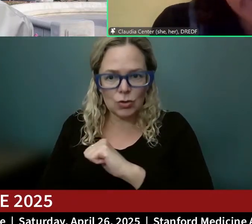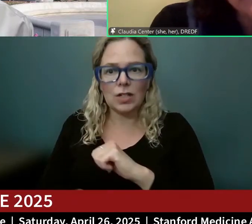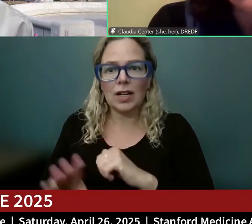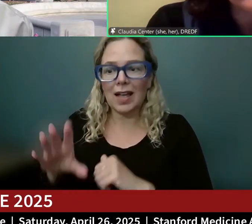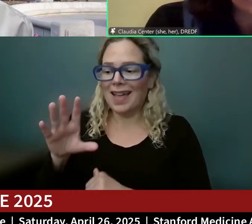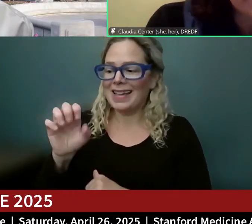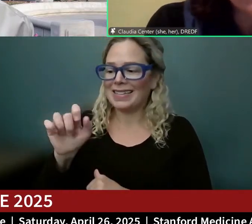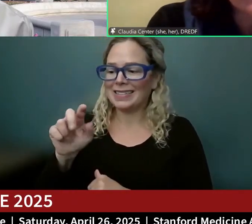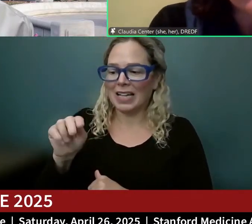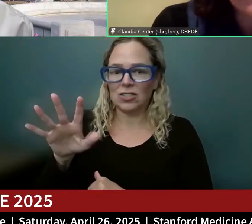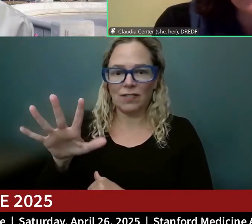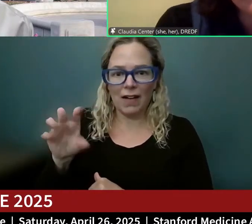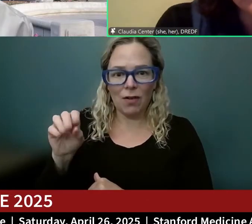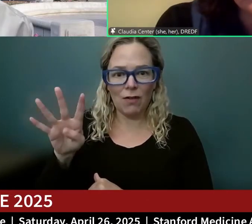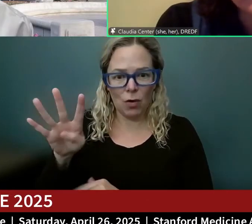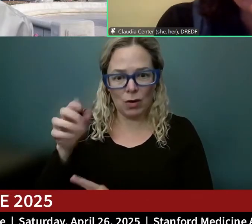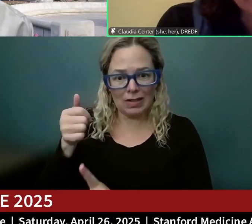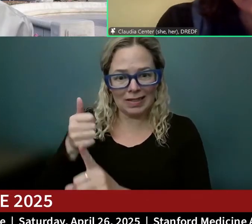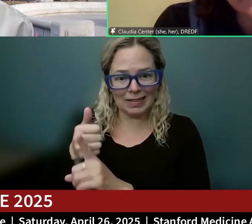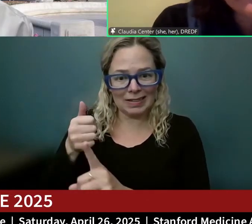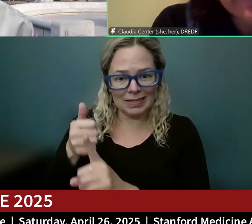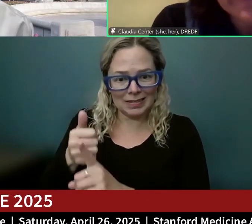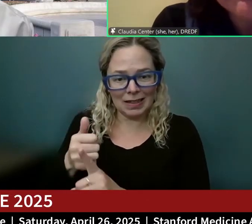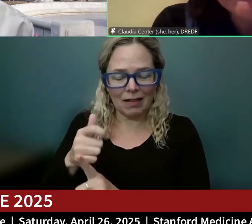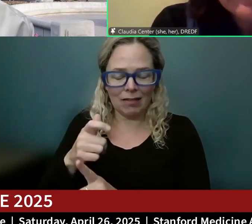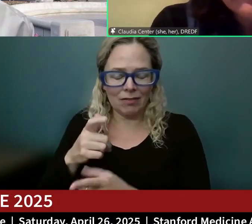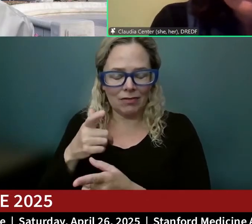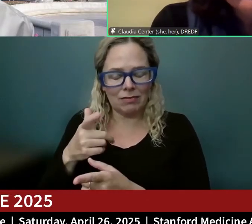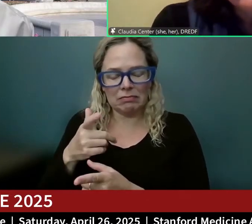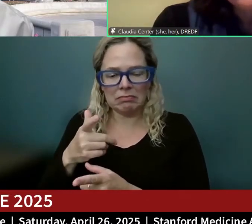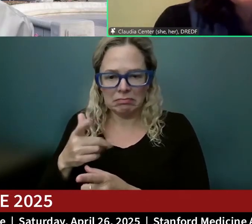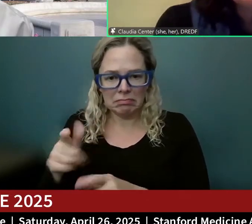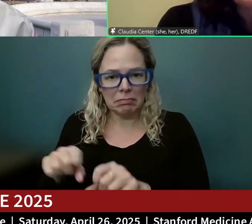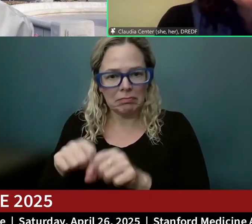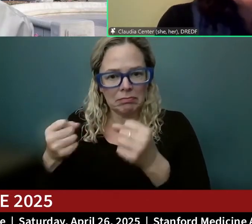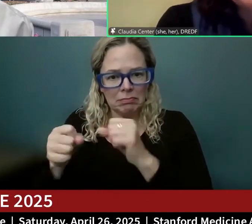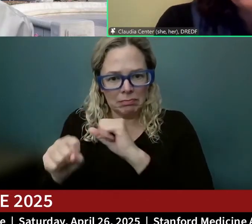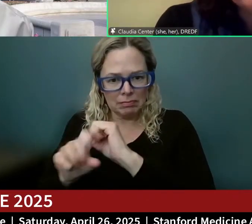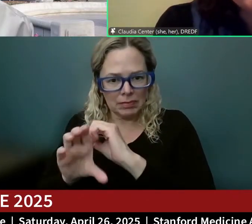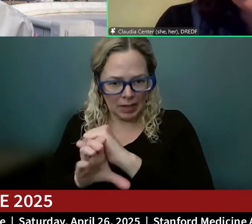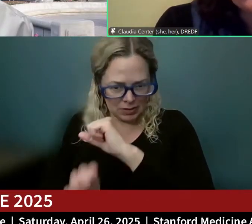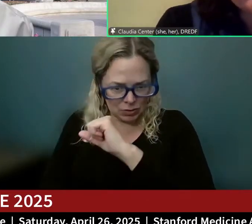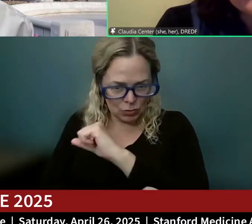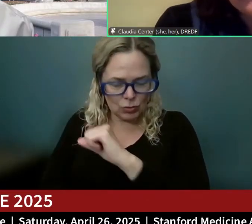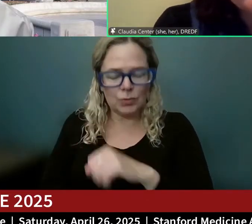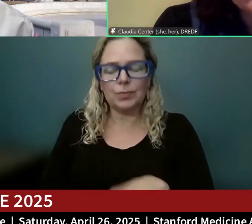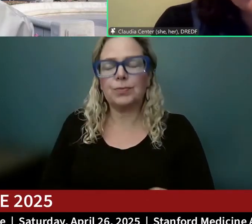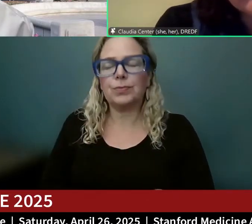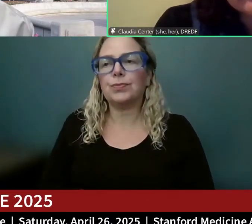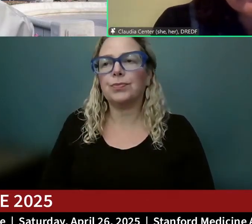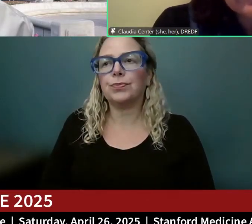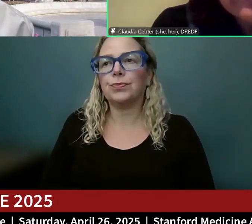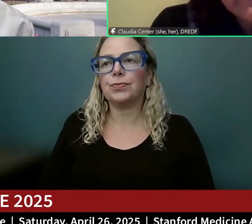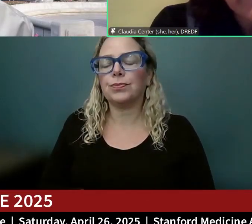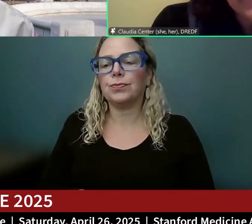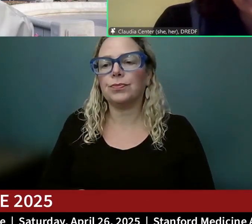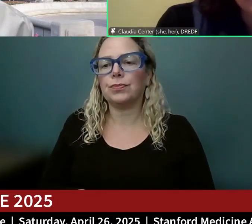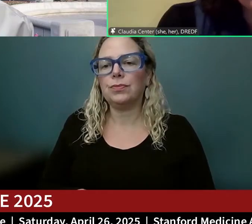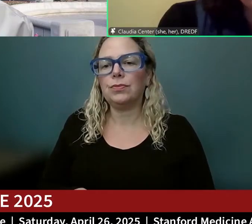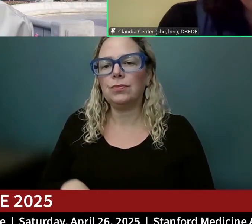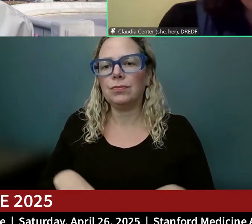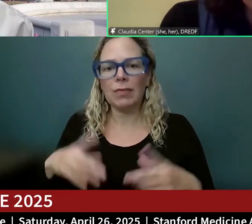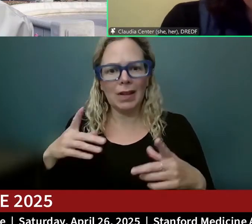the spending clause, which is part of the US Constitution. And so they complain about all